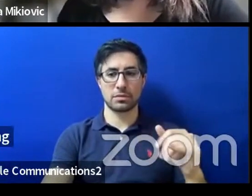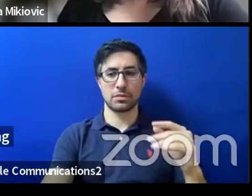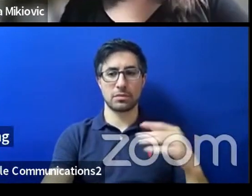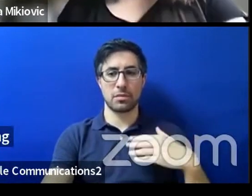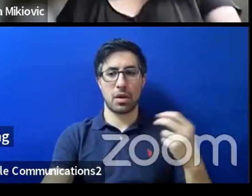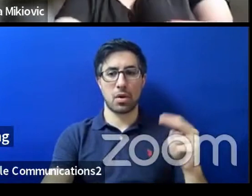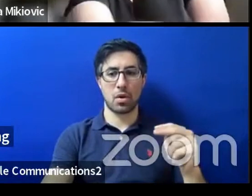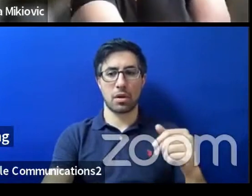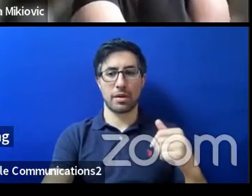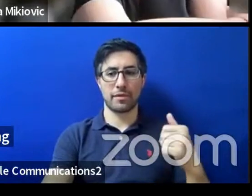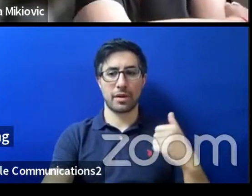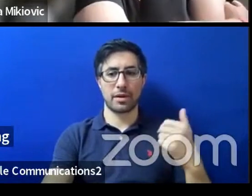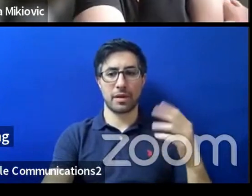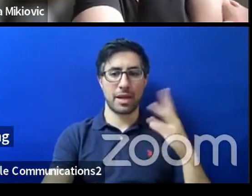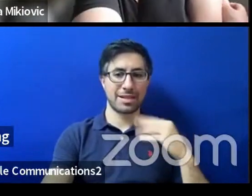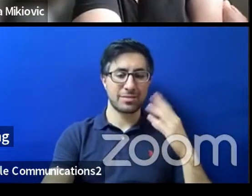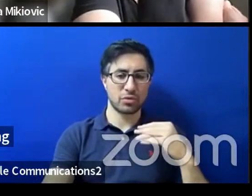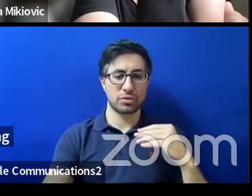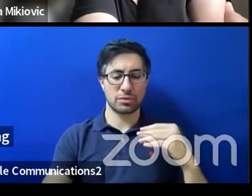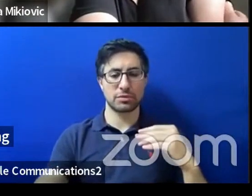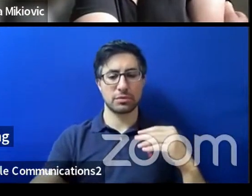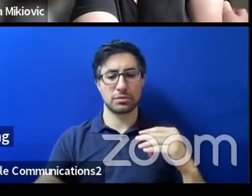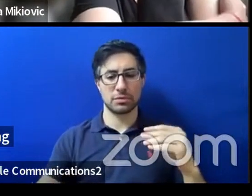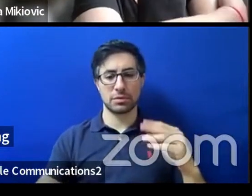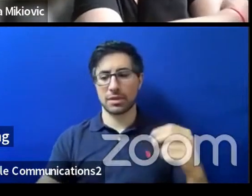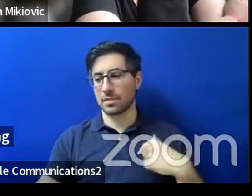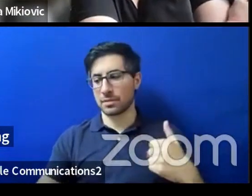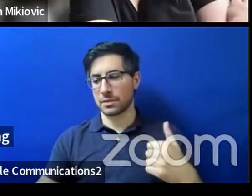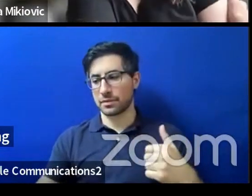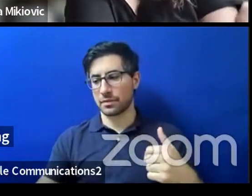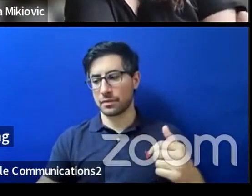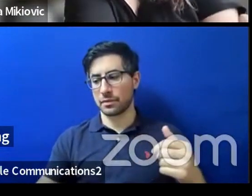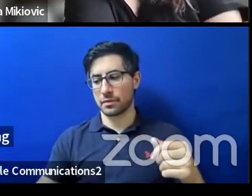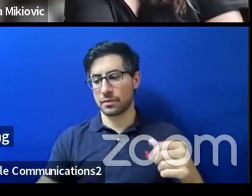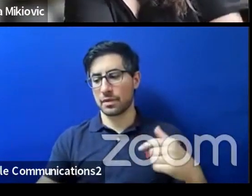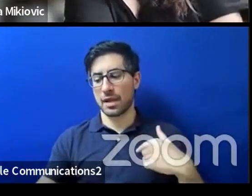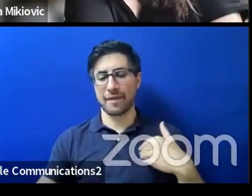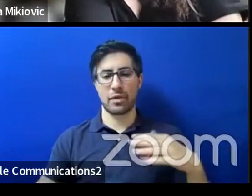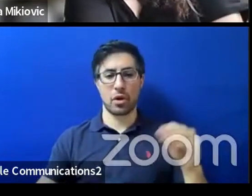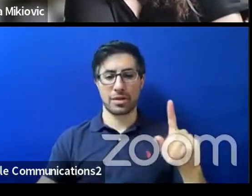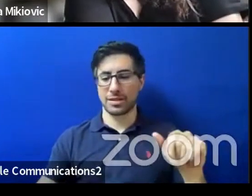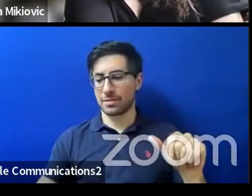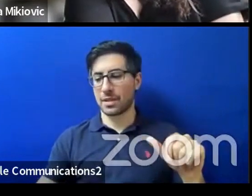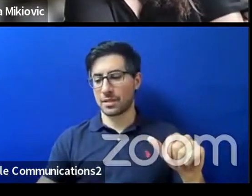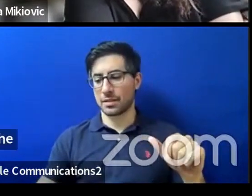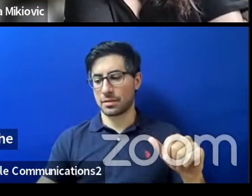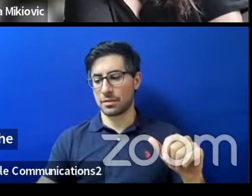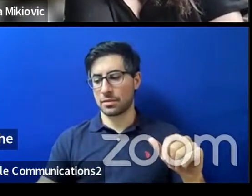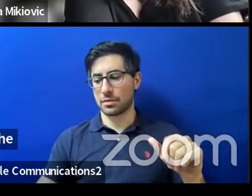my own lived experience. And I myself have a learning disability. So